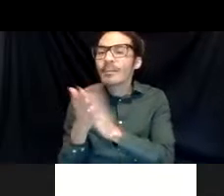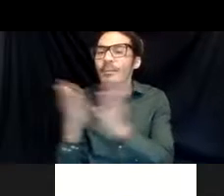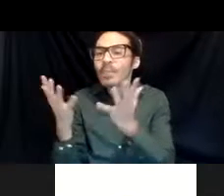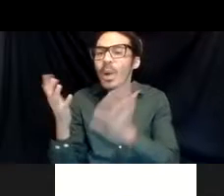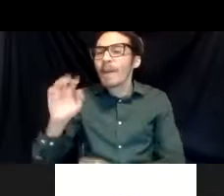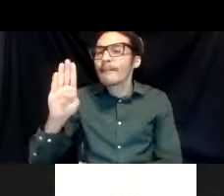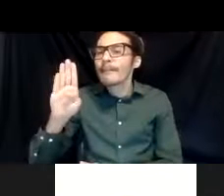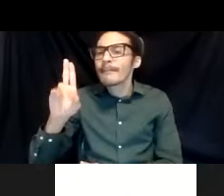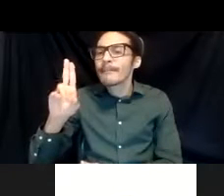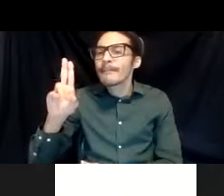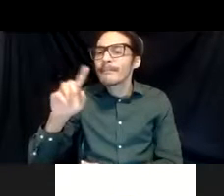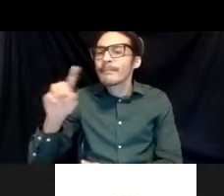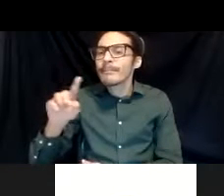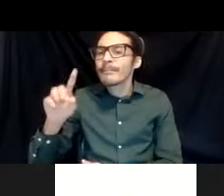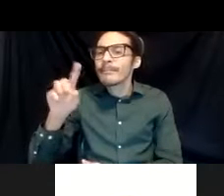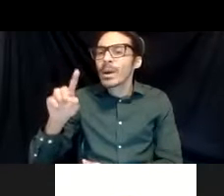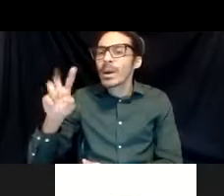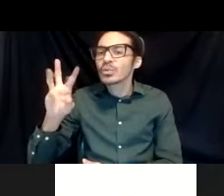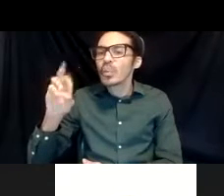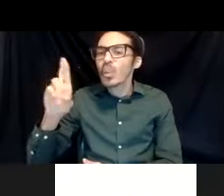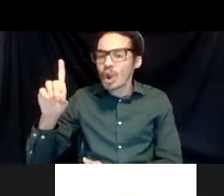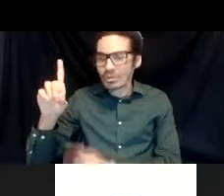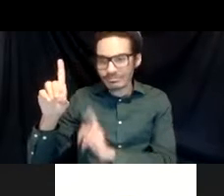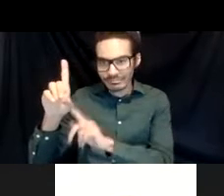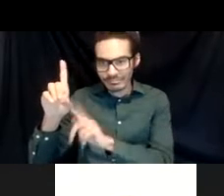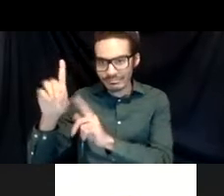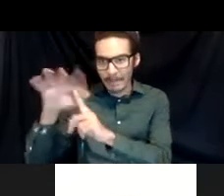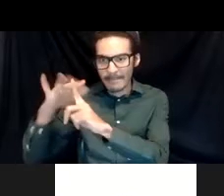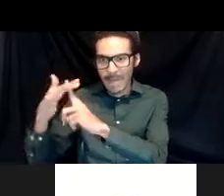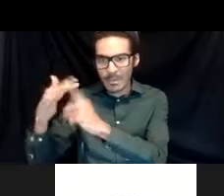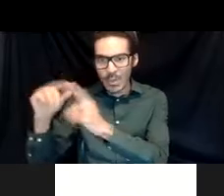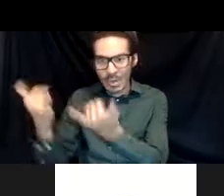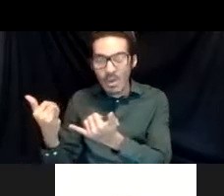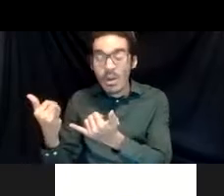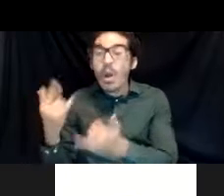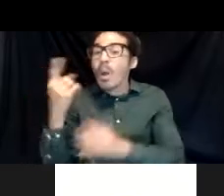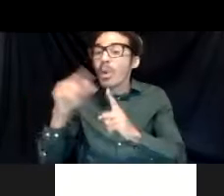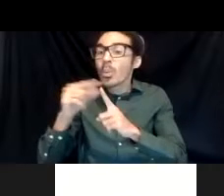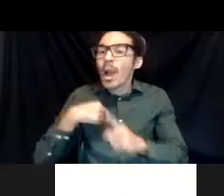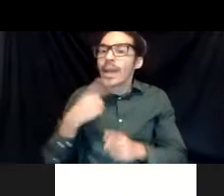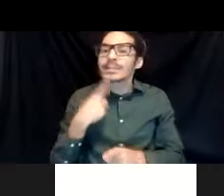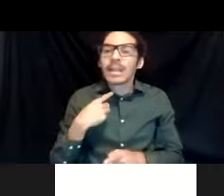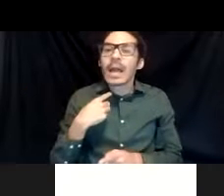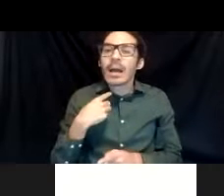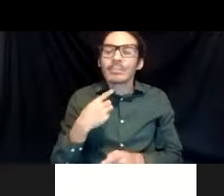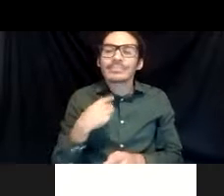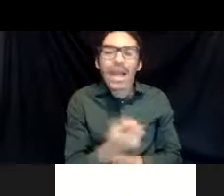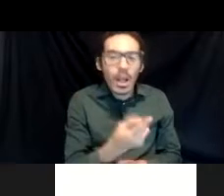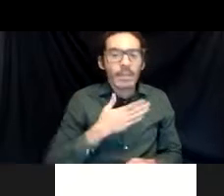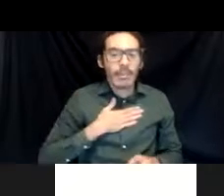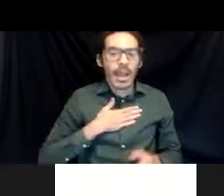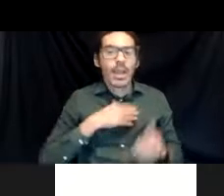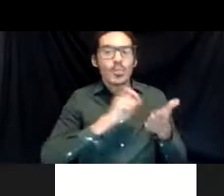now, and it's easy to it's one of the words actually that I would tell my writing students not to